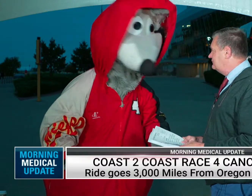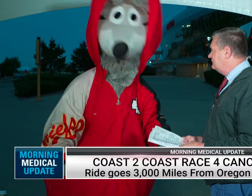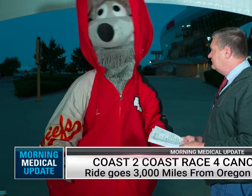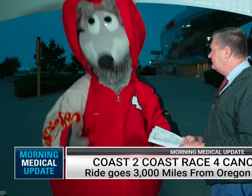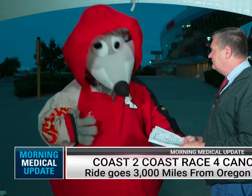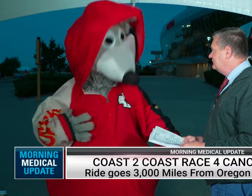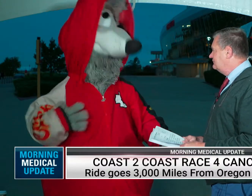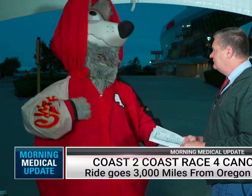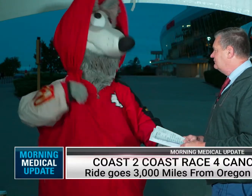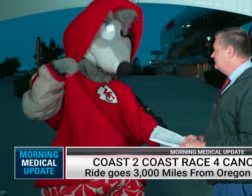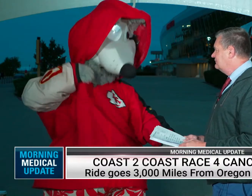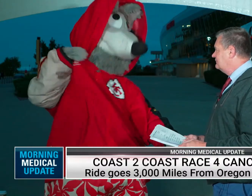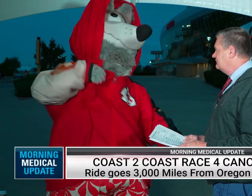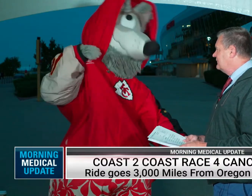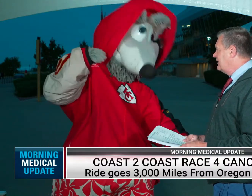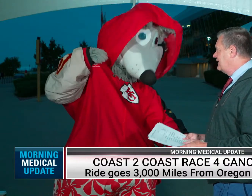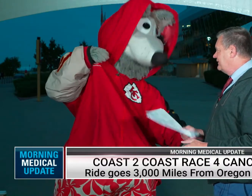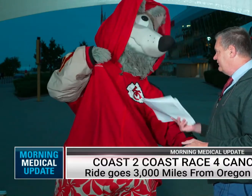Bowl?